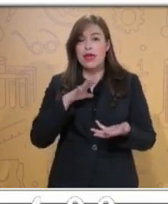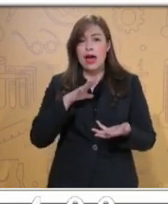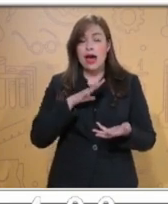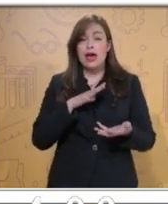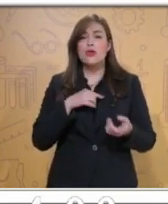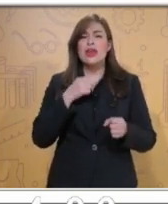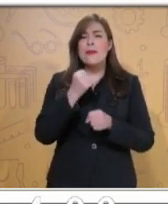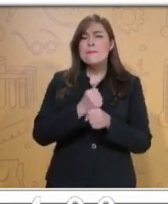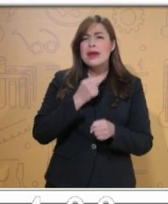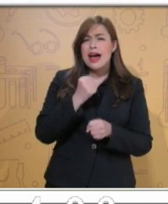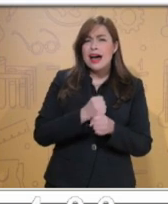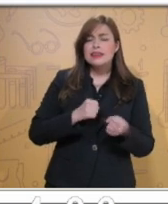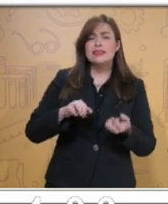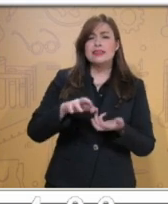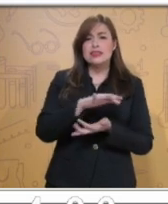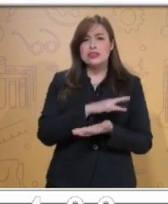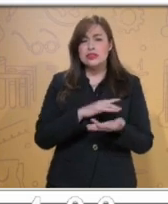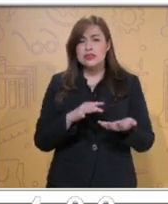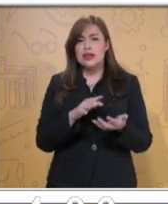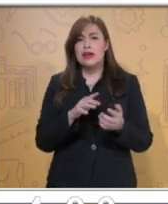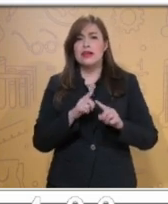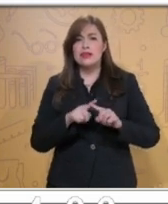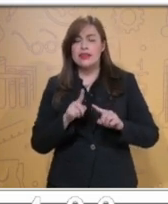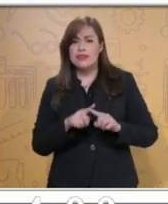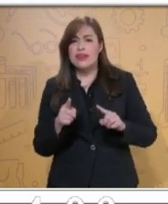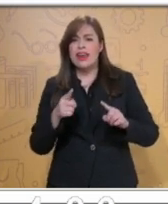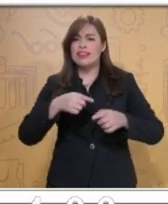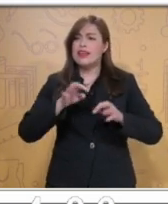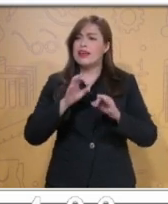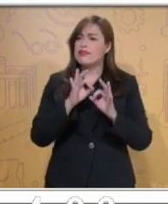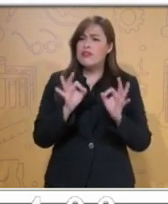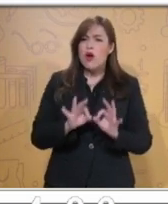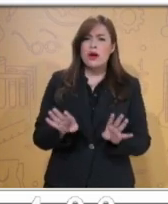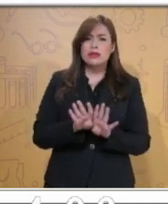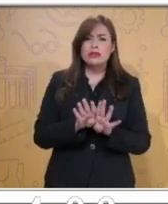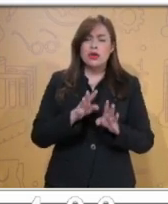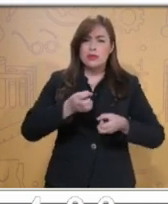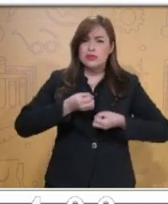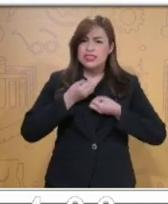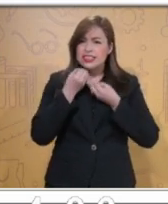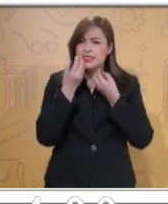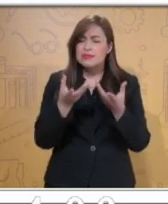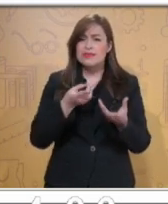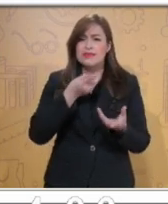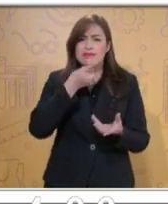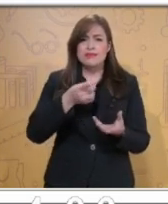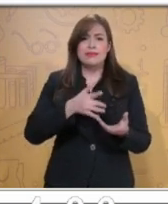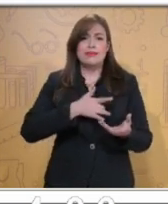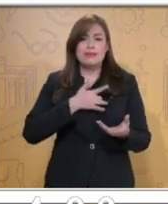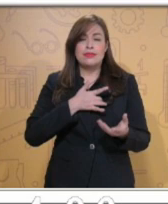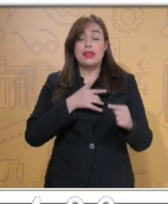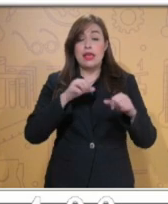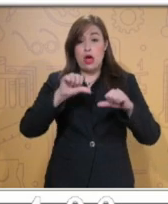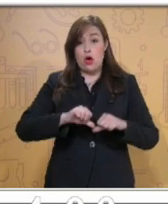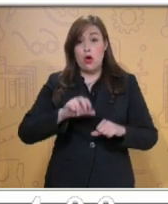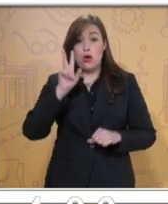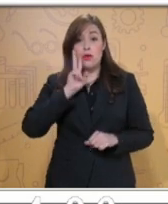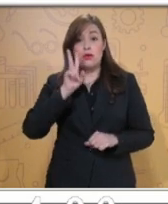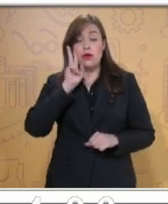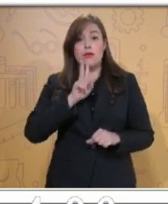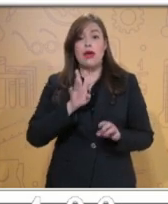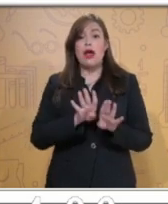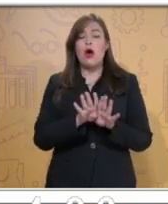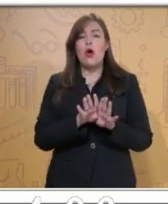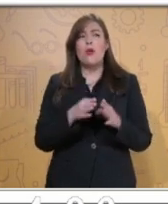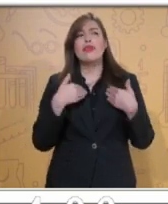practice is read comics to discuss cultural expressions. The expected learning for today is interpret